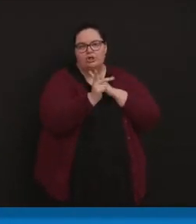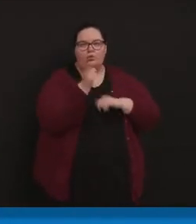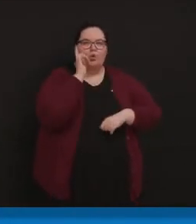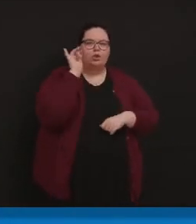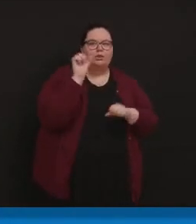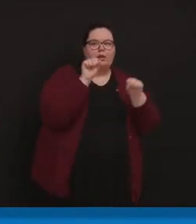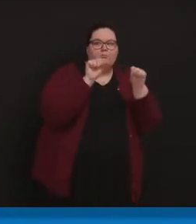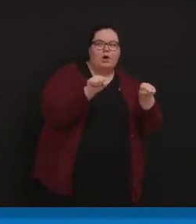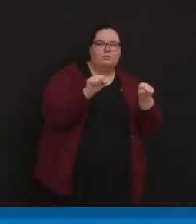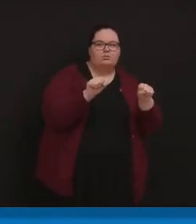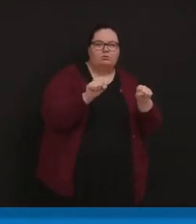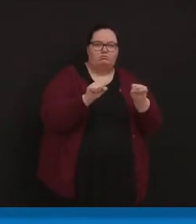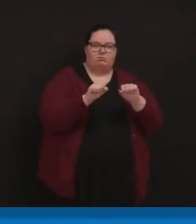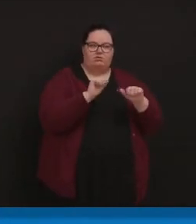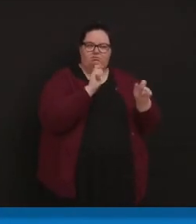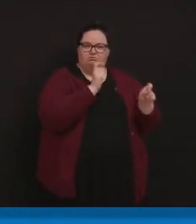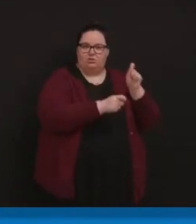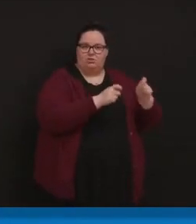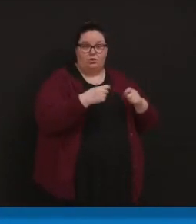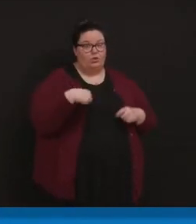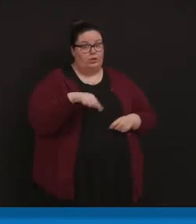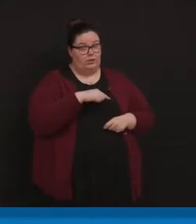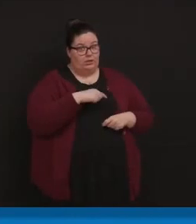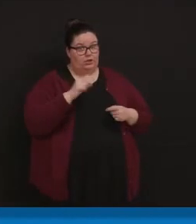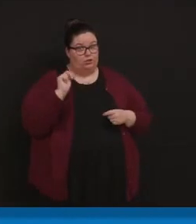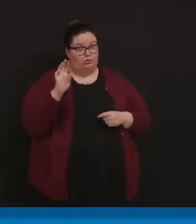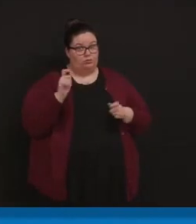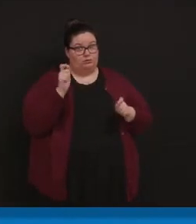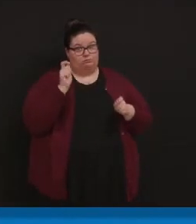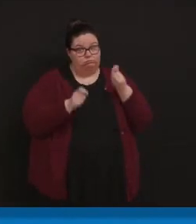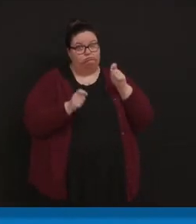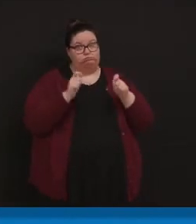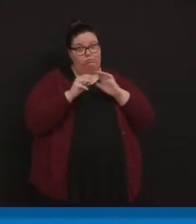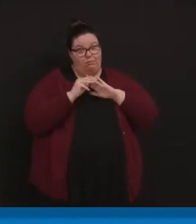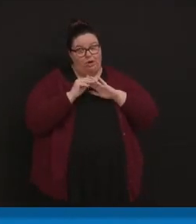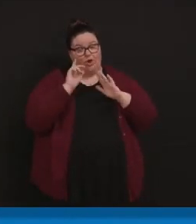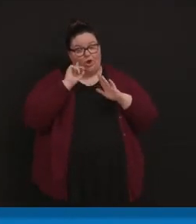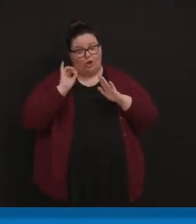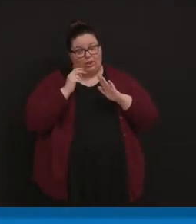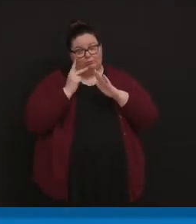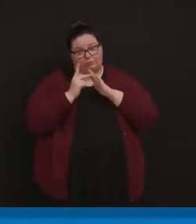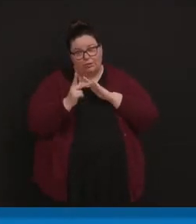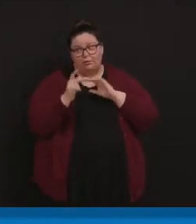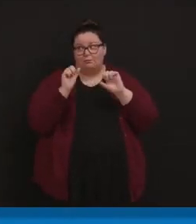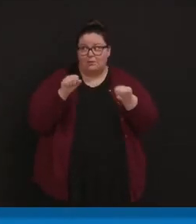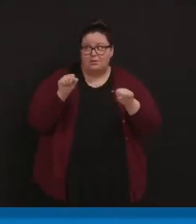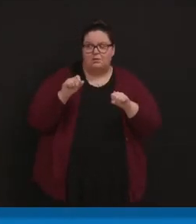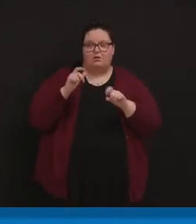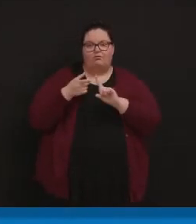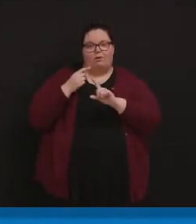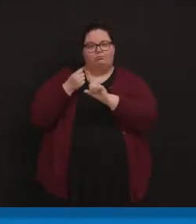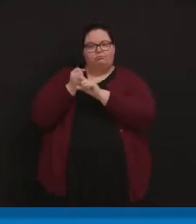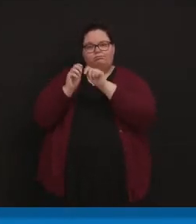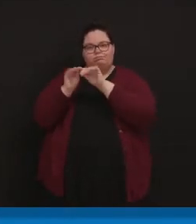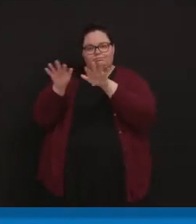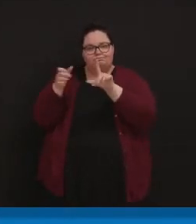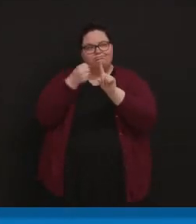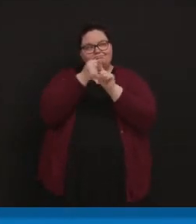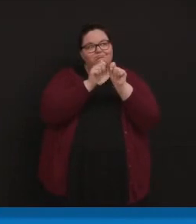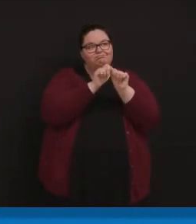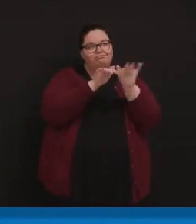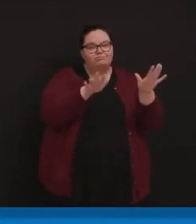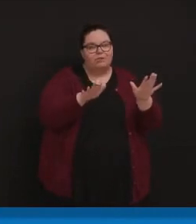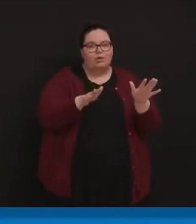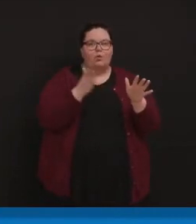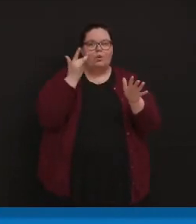And here in New Brunswick, we do constant modeling based on the actual outbreaks that we're experiencing, so that